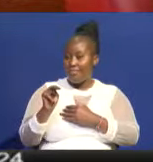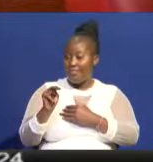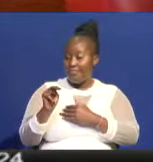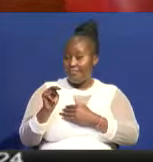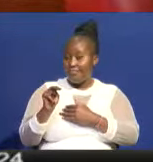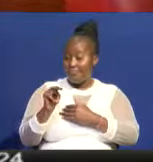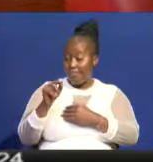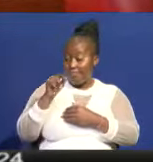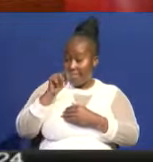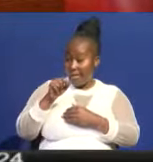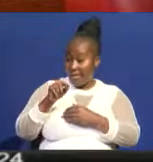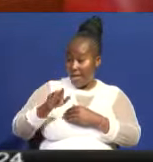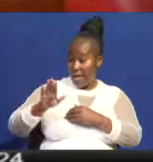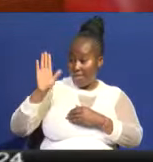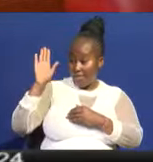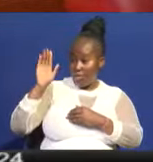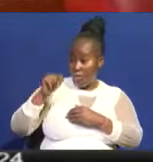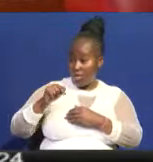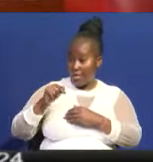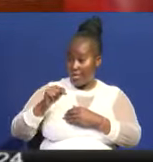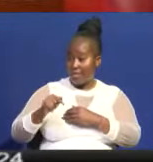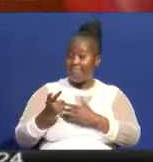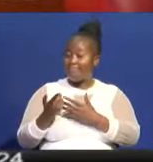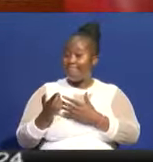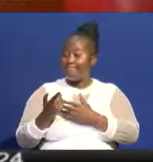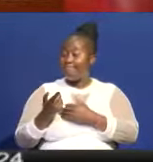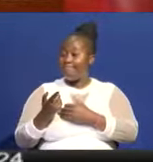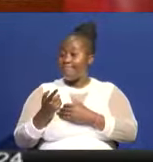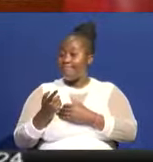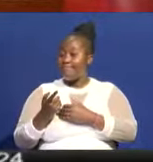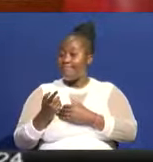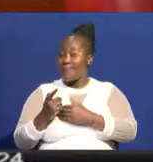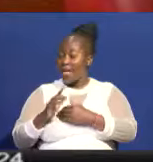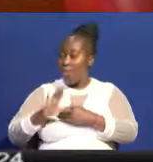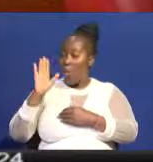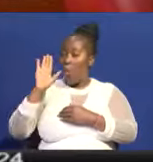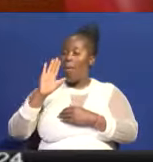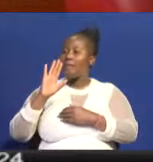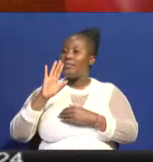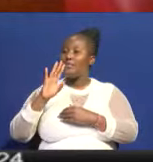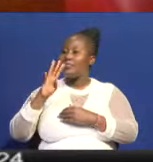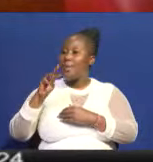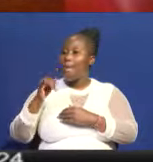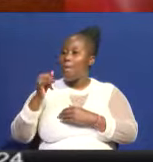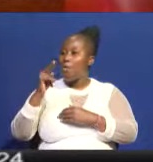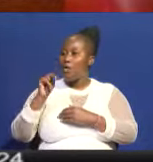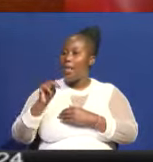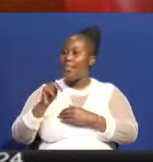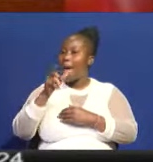The affidavit is sworn by the mover of the motion